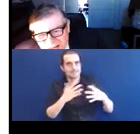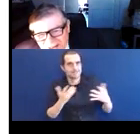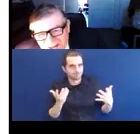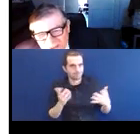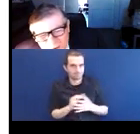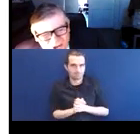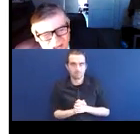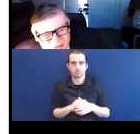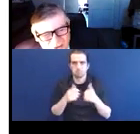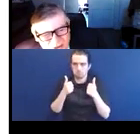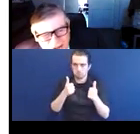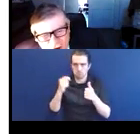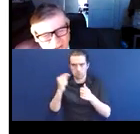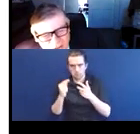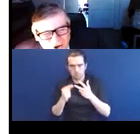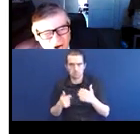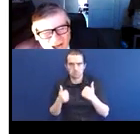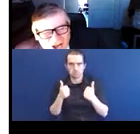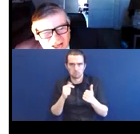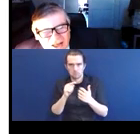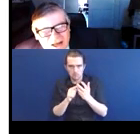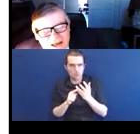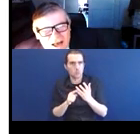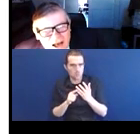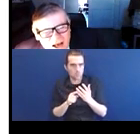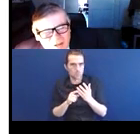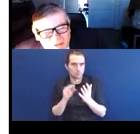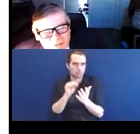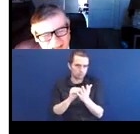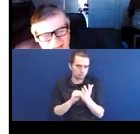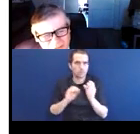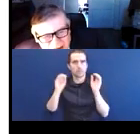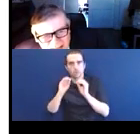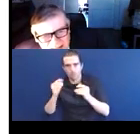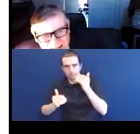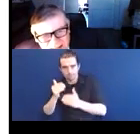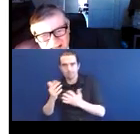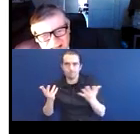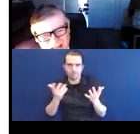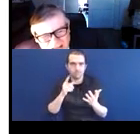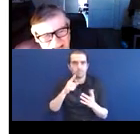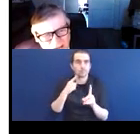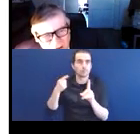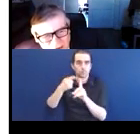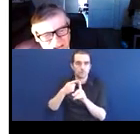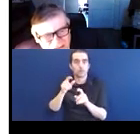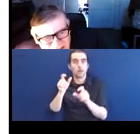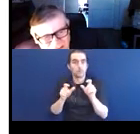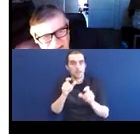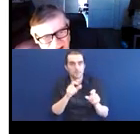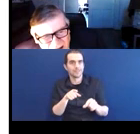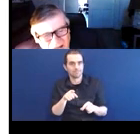implement laws that they've already got, but they're not actually putting into practice, such as